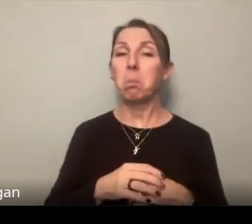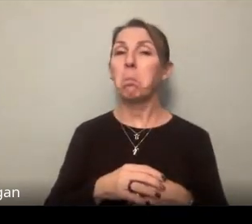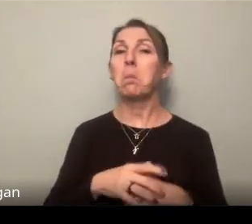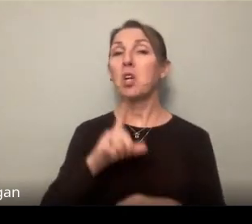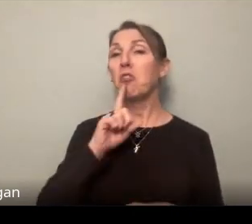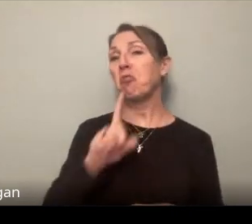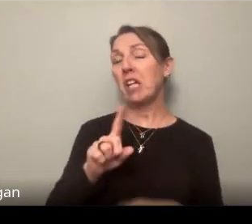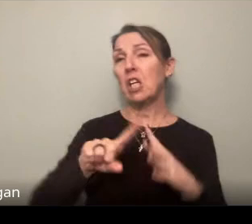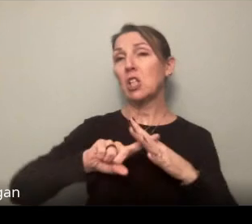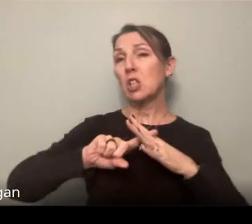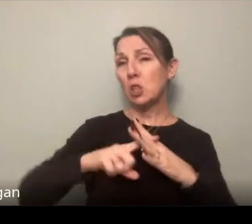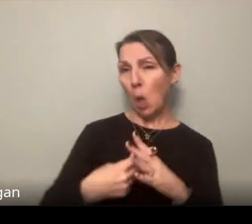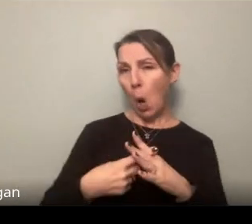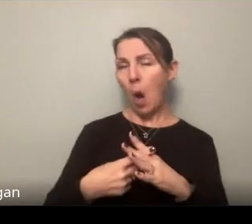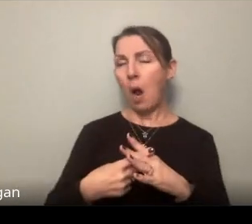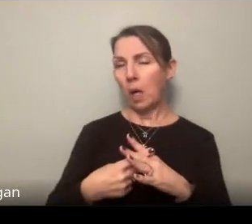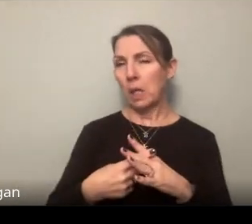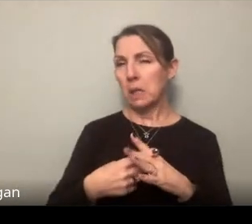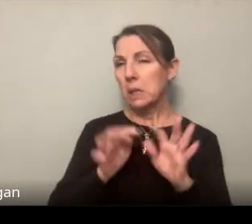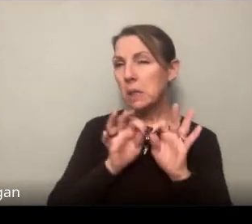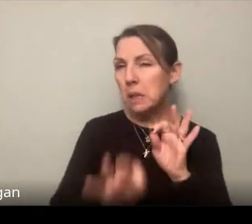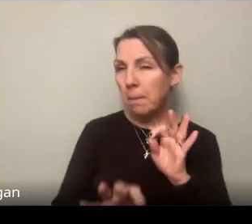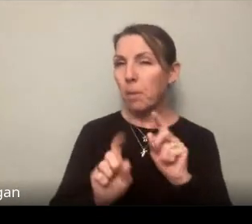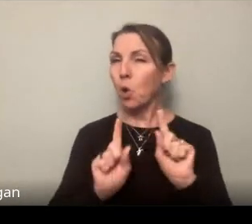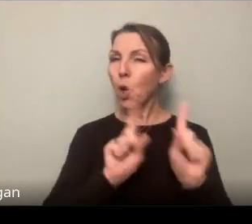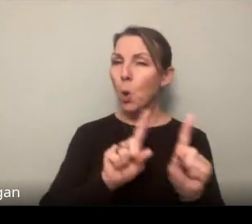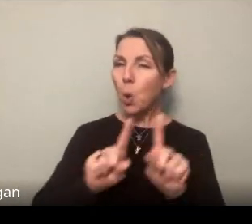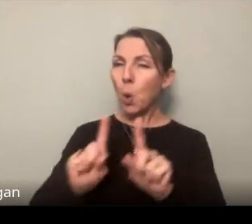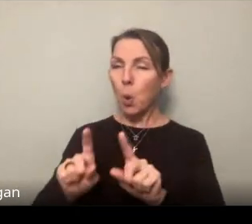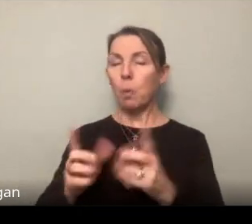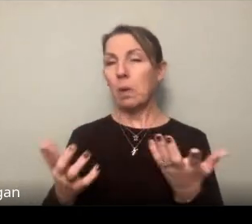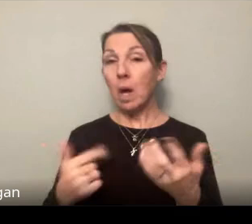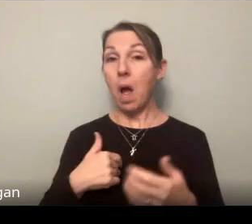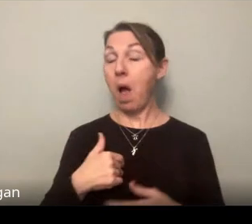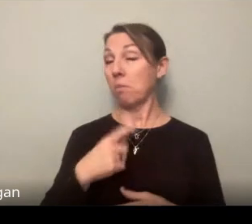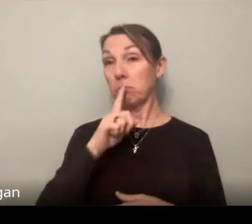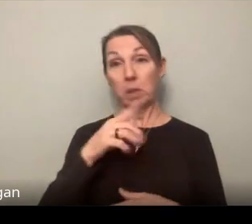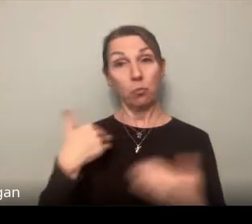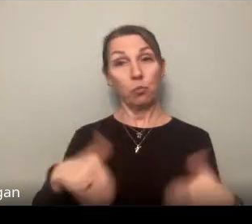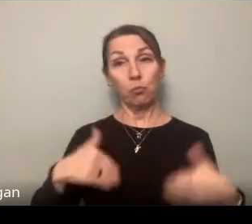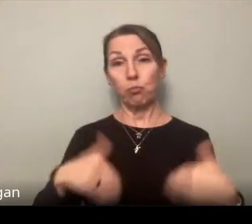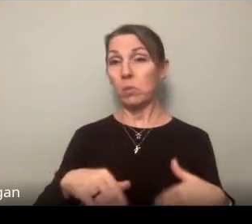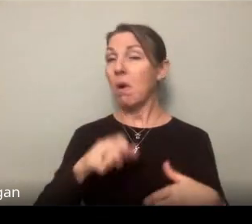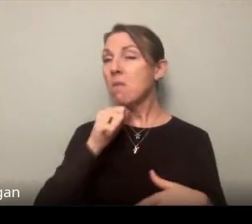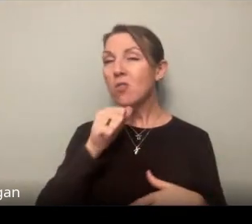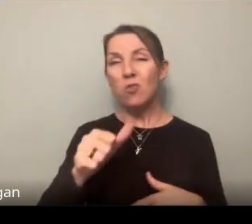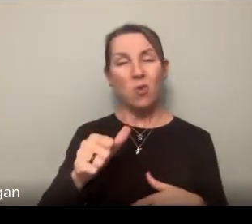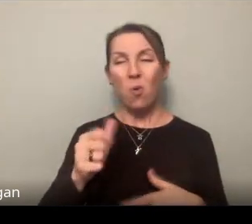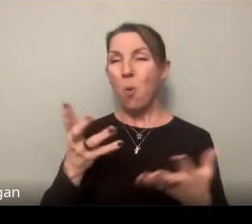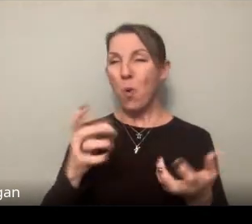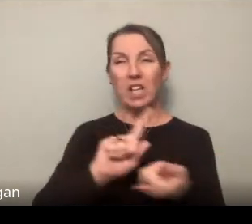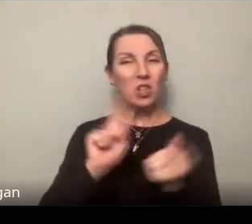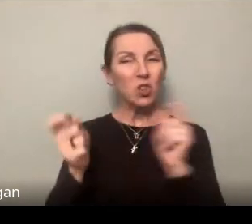really started that way, really just going, seeing, because I'm all about not reinventing the wheel.